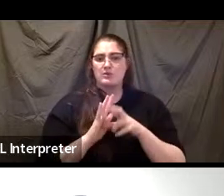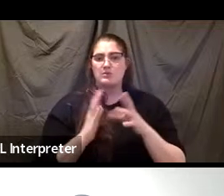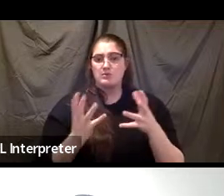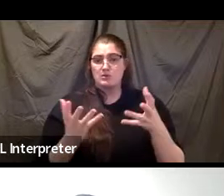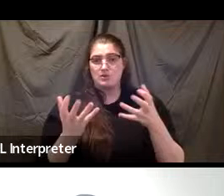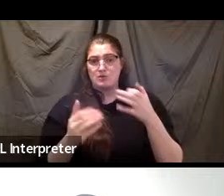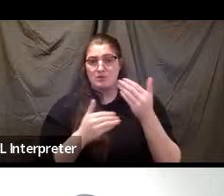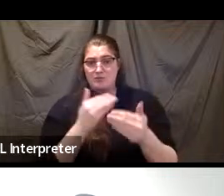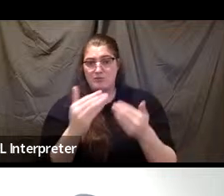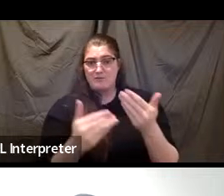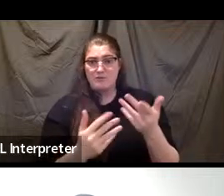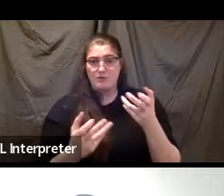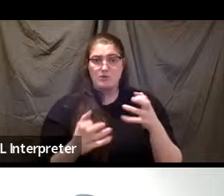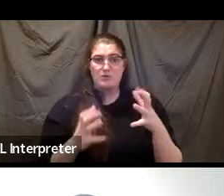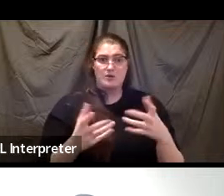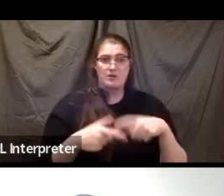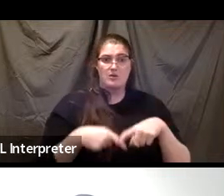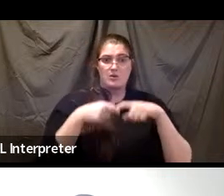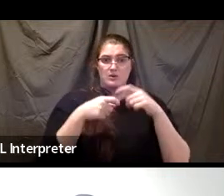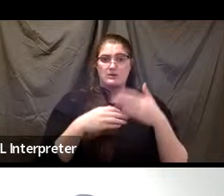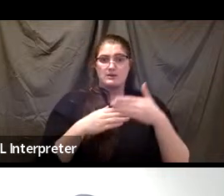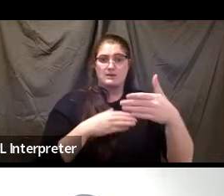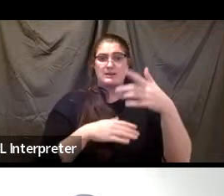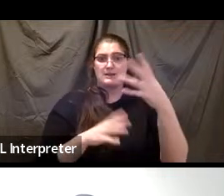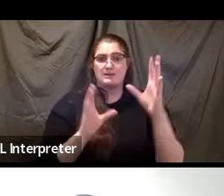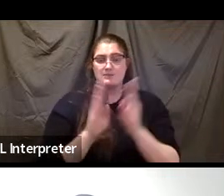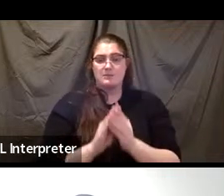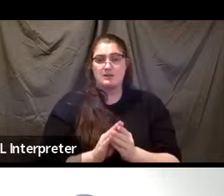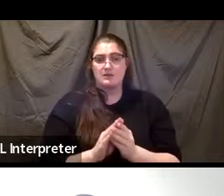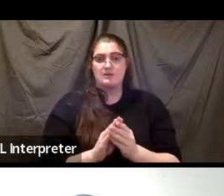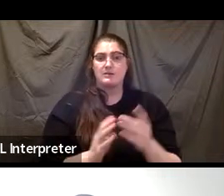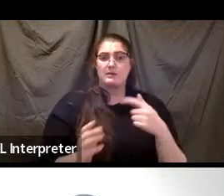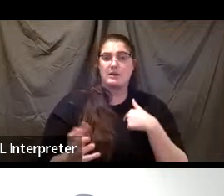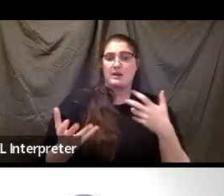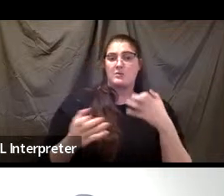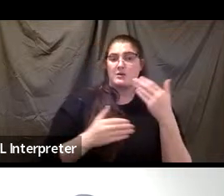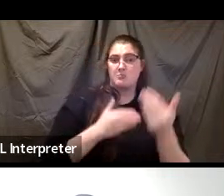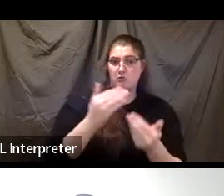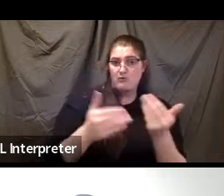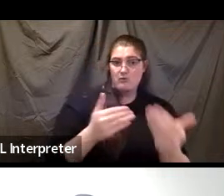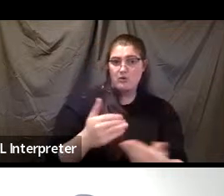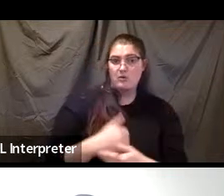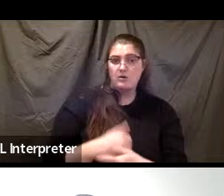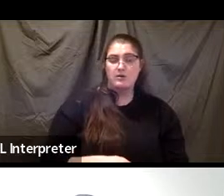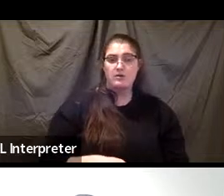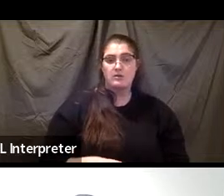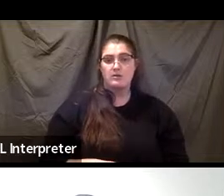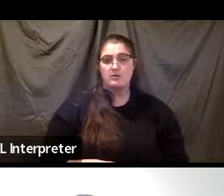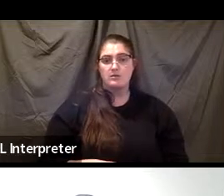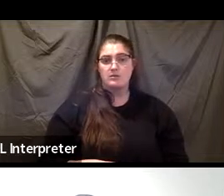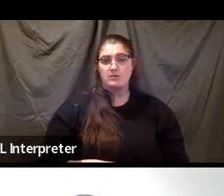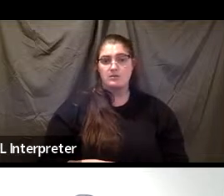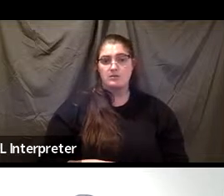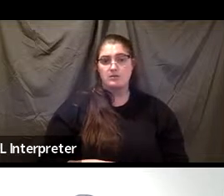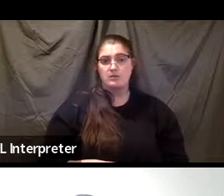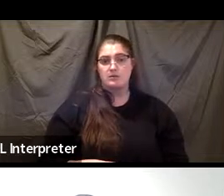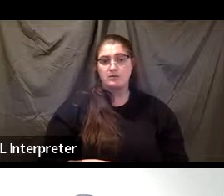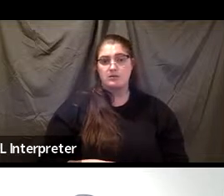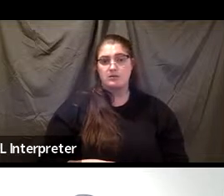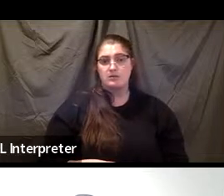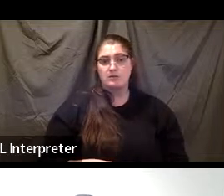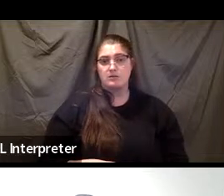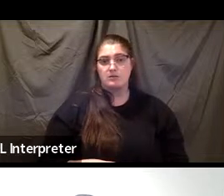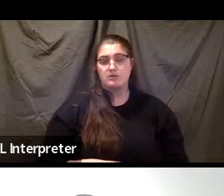proposal or do you want to hold to next meeting? Move forward with it. I mean, unless